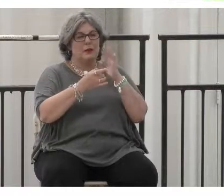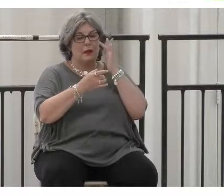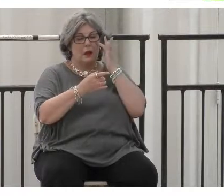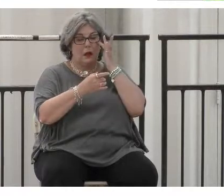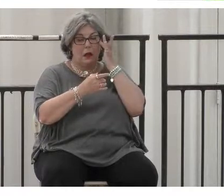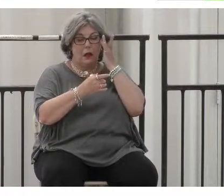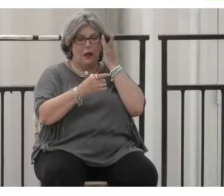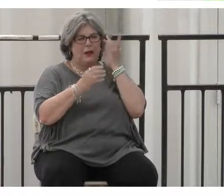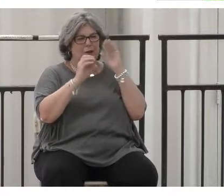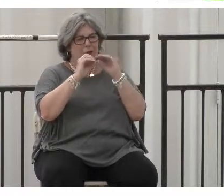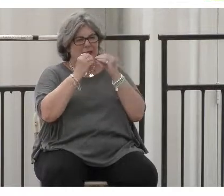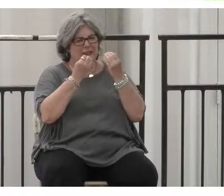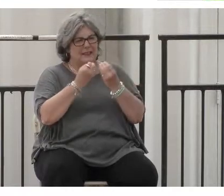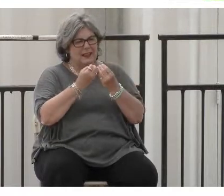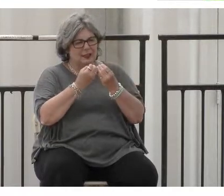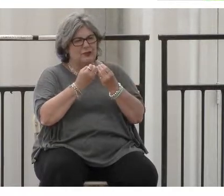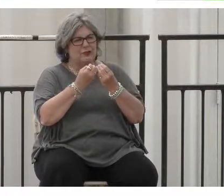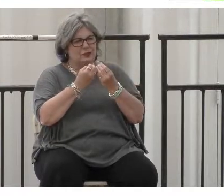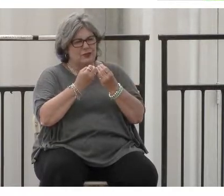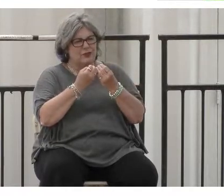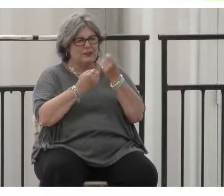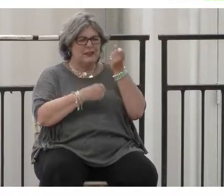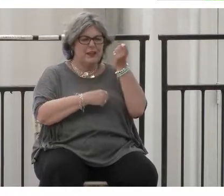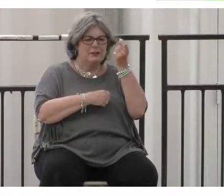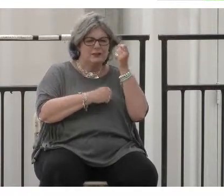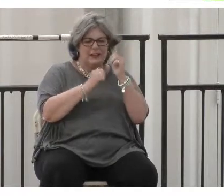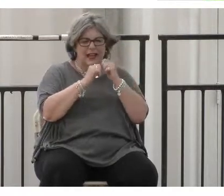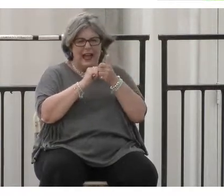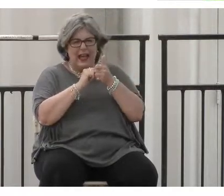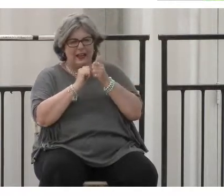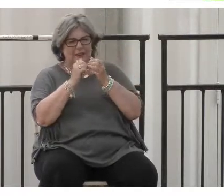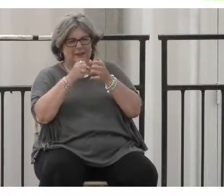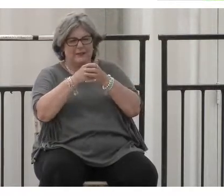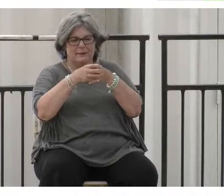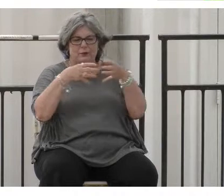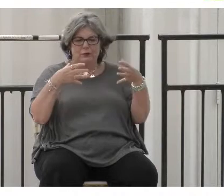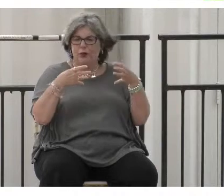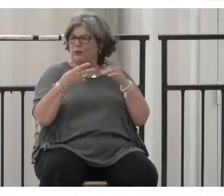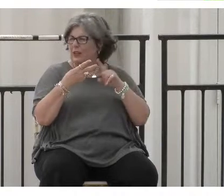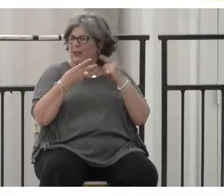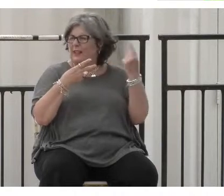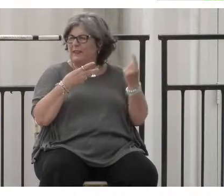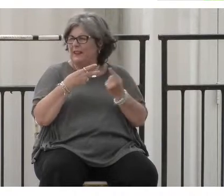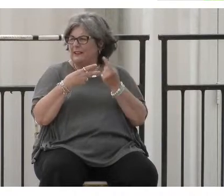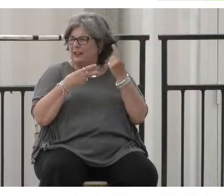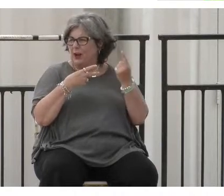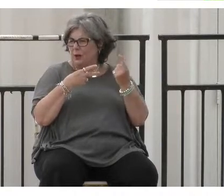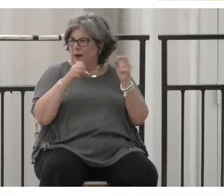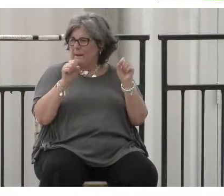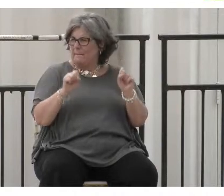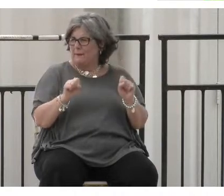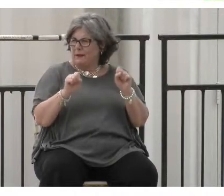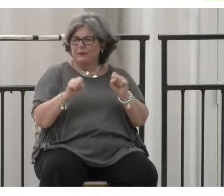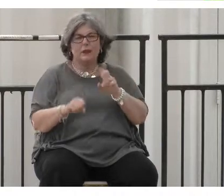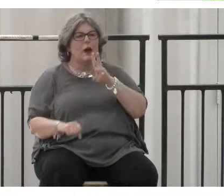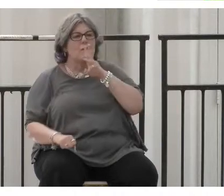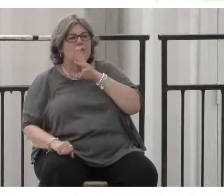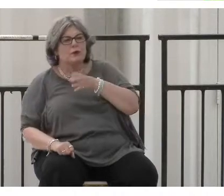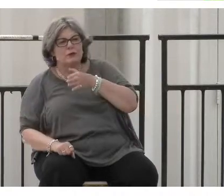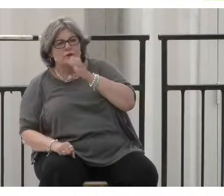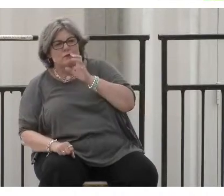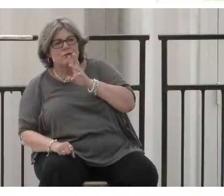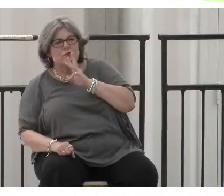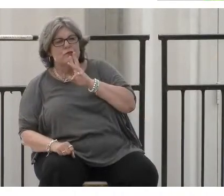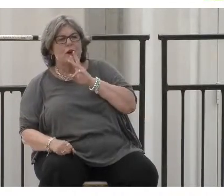urbanization, a moment understanding how cities grow, which was always an availability of drinking water,